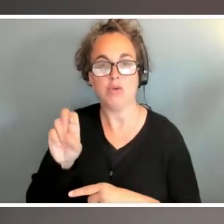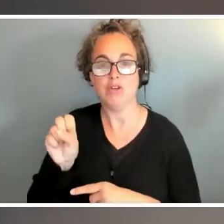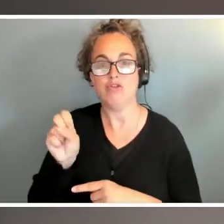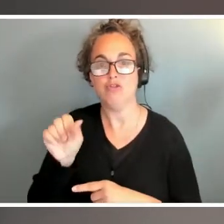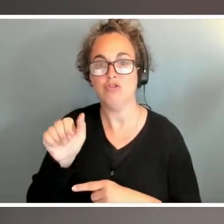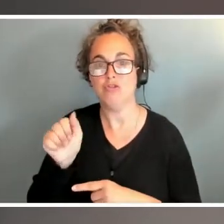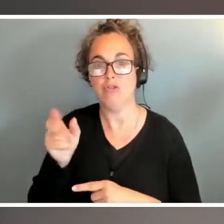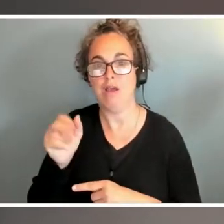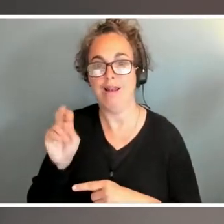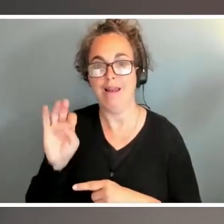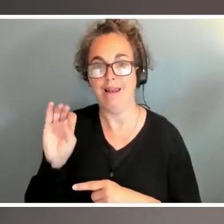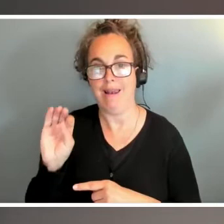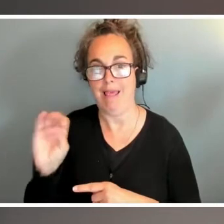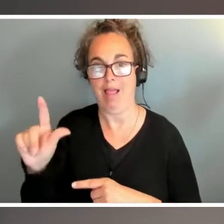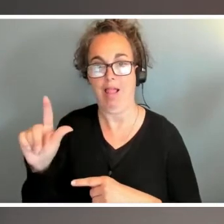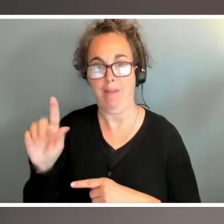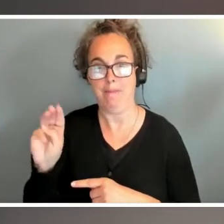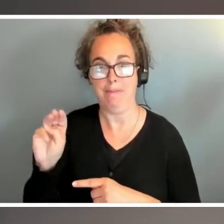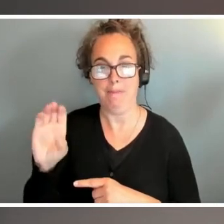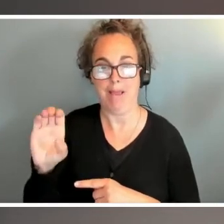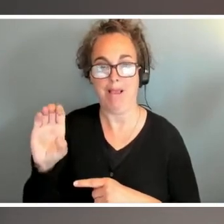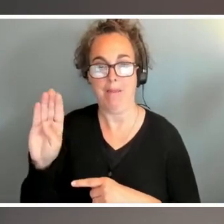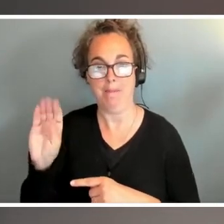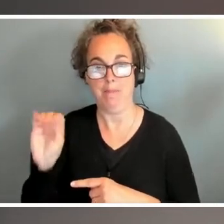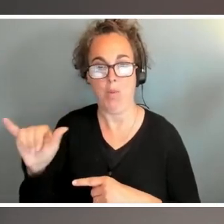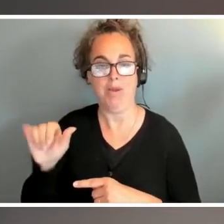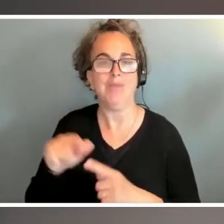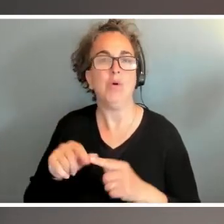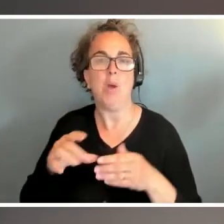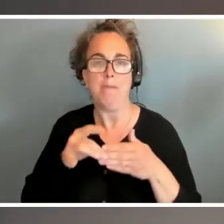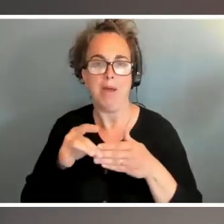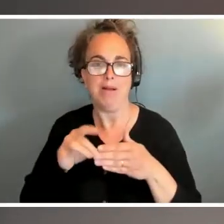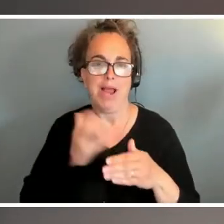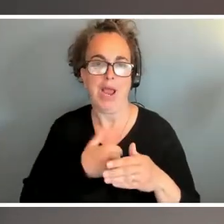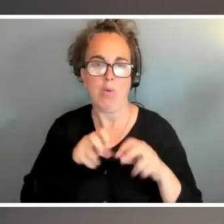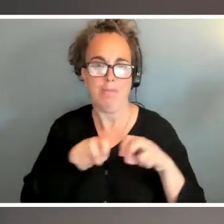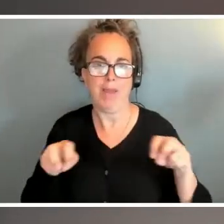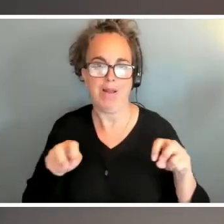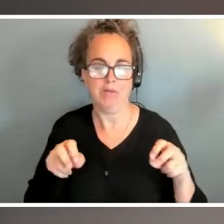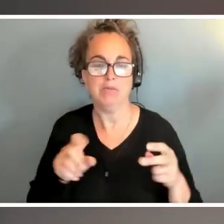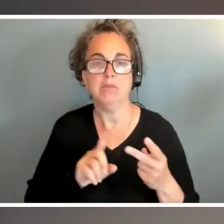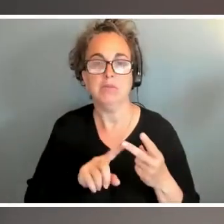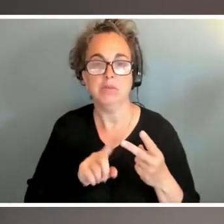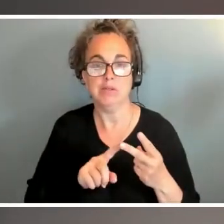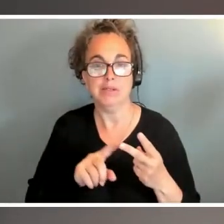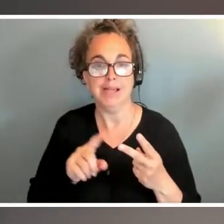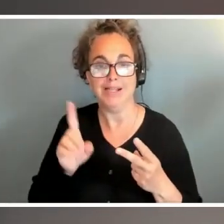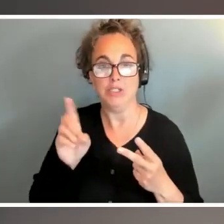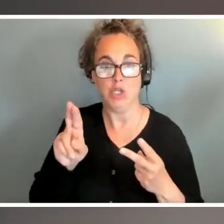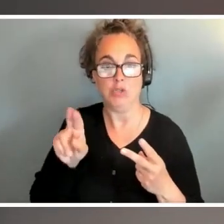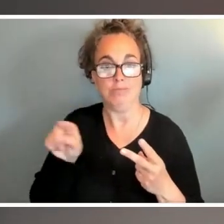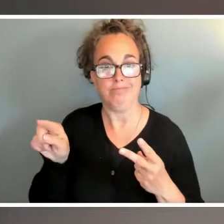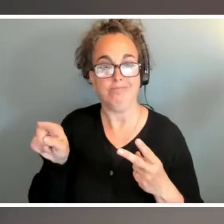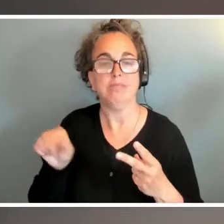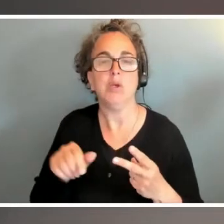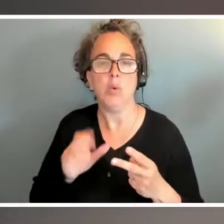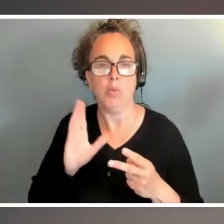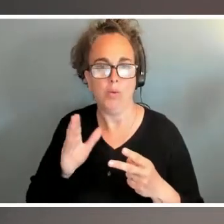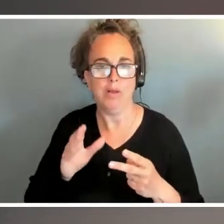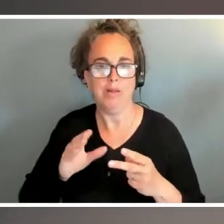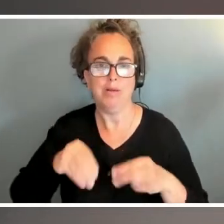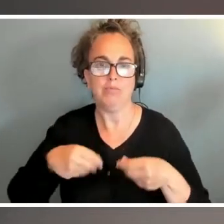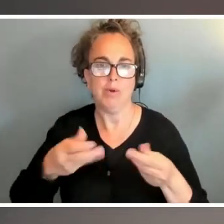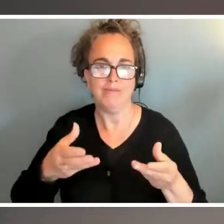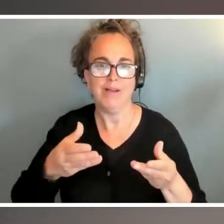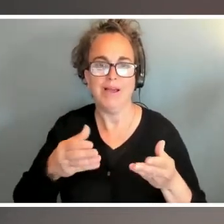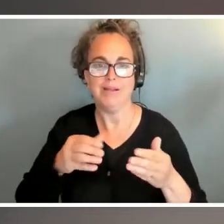will moderate our panel on leadership and equity, and Dr. Japare Hemming, who will lead one of the afternoon workshops focused on leveraging